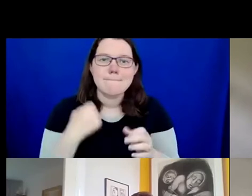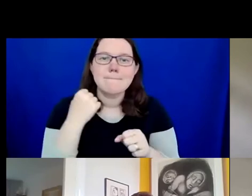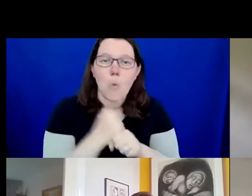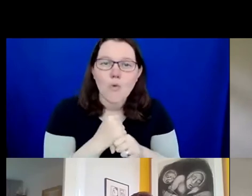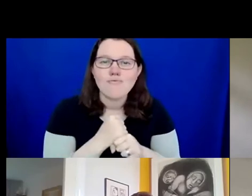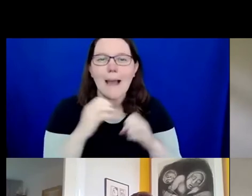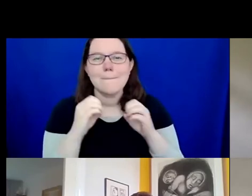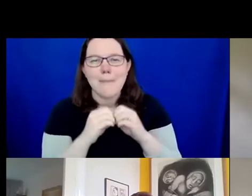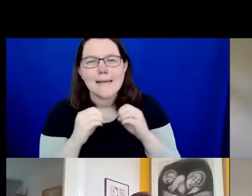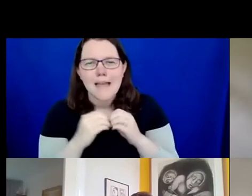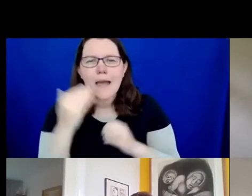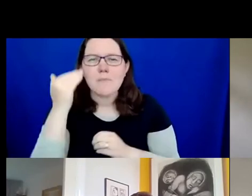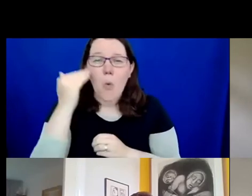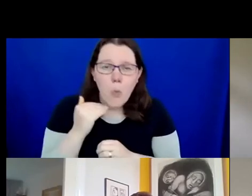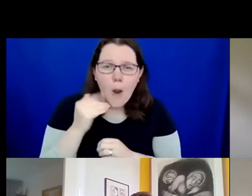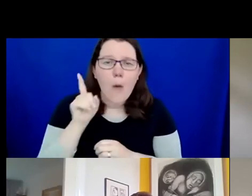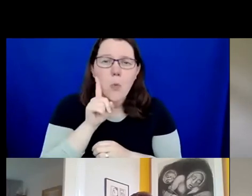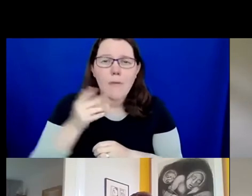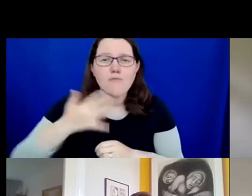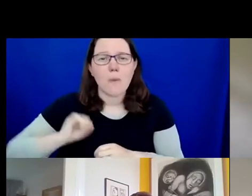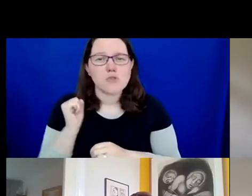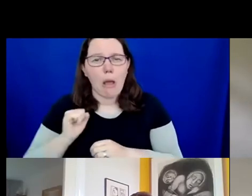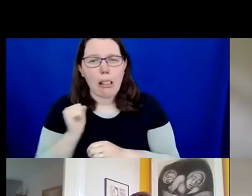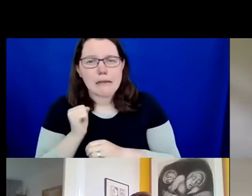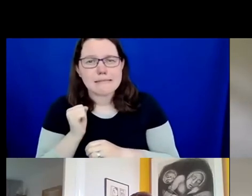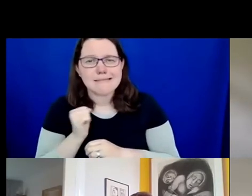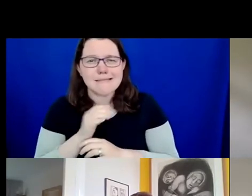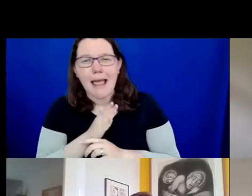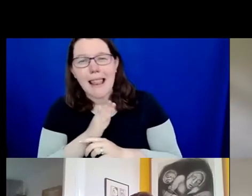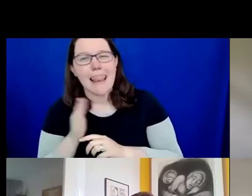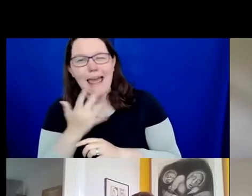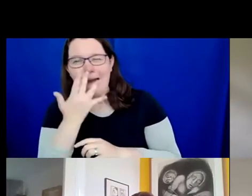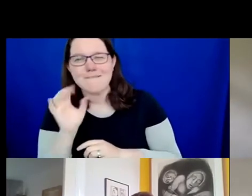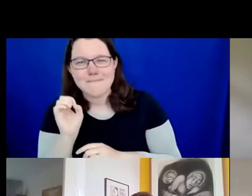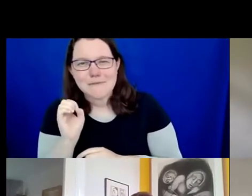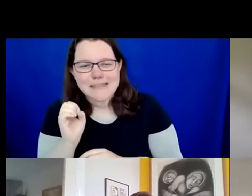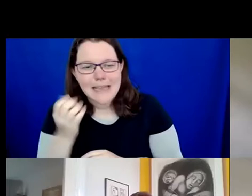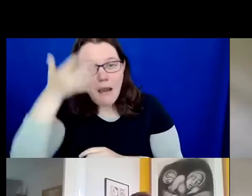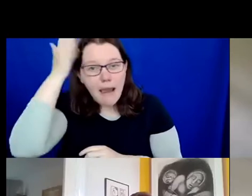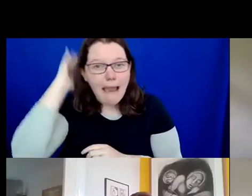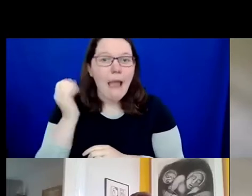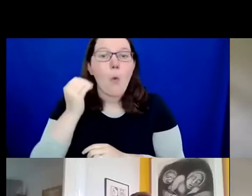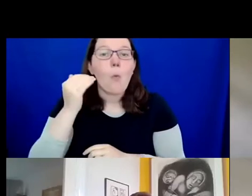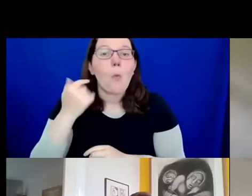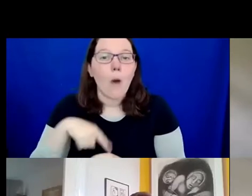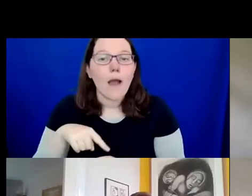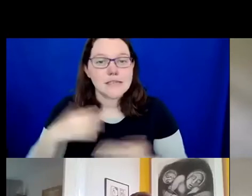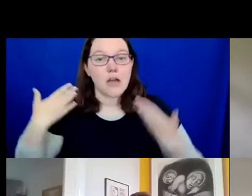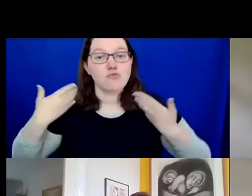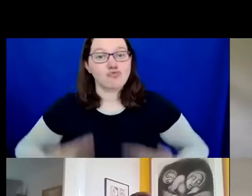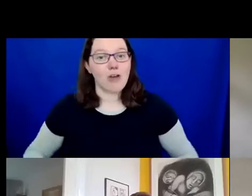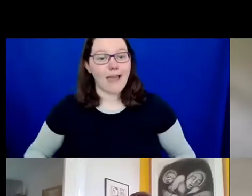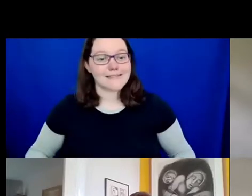Scottish woman in my late 50s with short blonde hair. I'm wearing a dress with white polka dots with a black